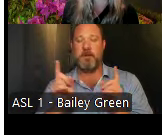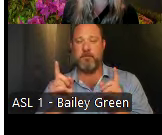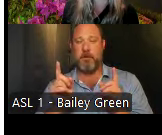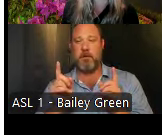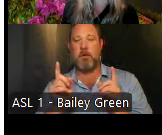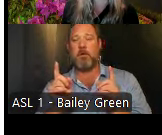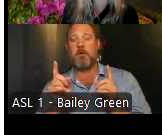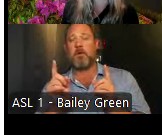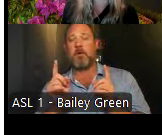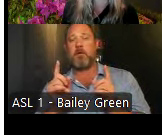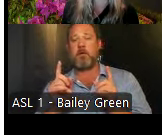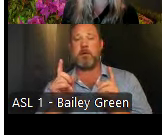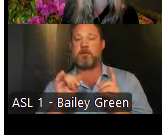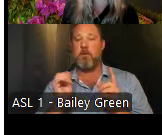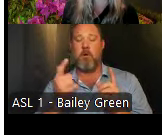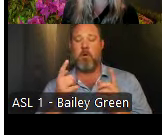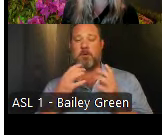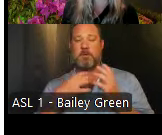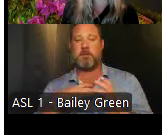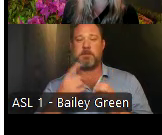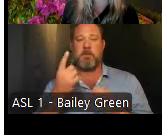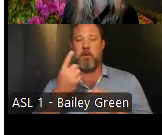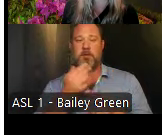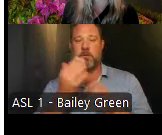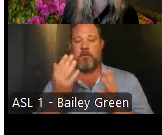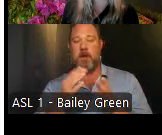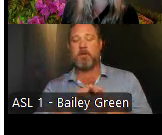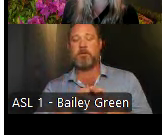It's completely all citizens plus one supervisor.